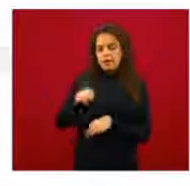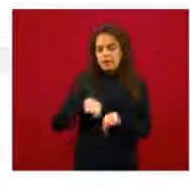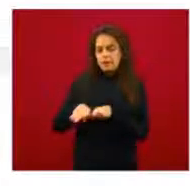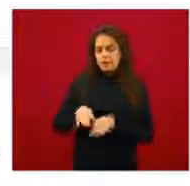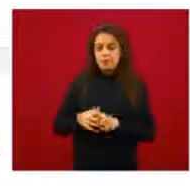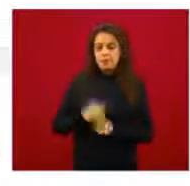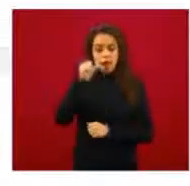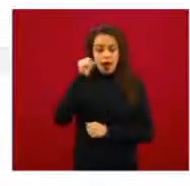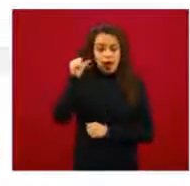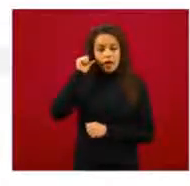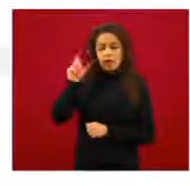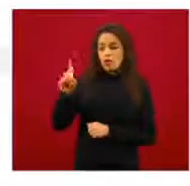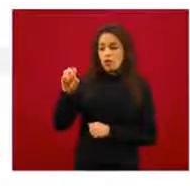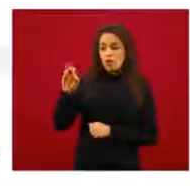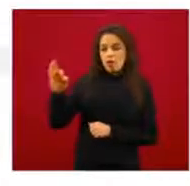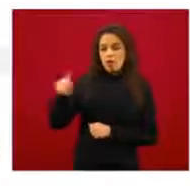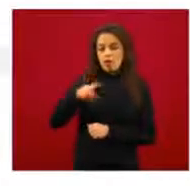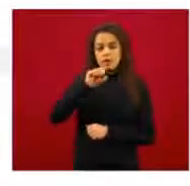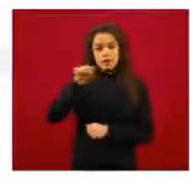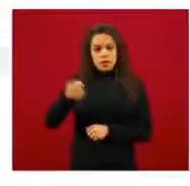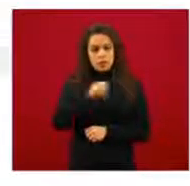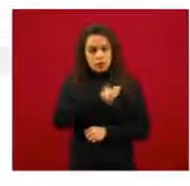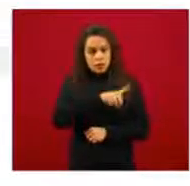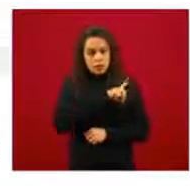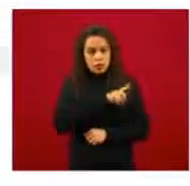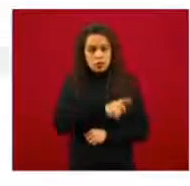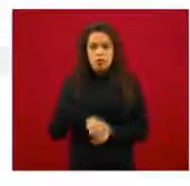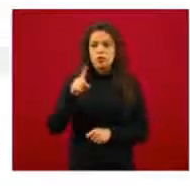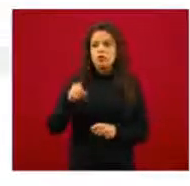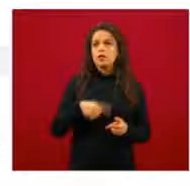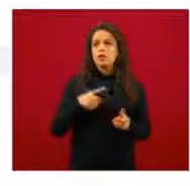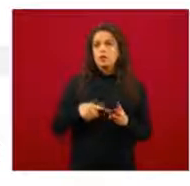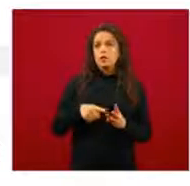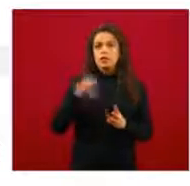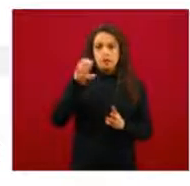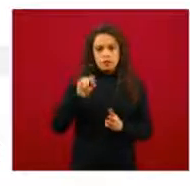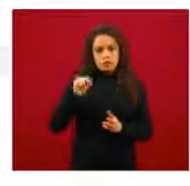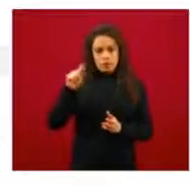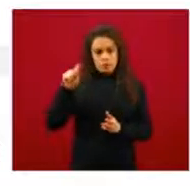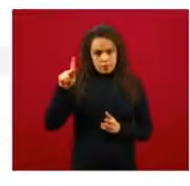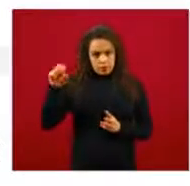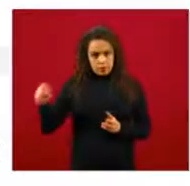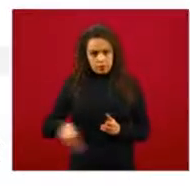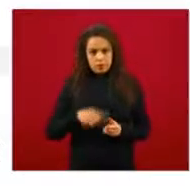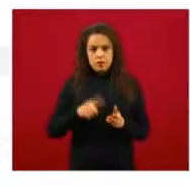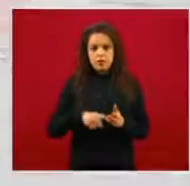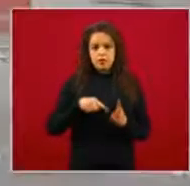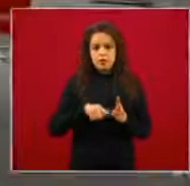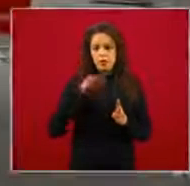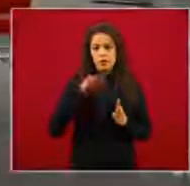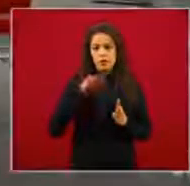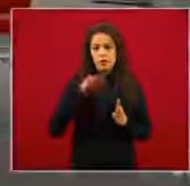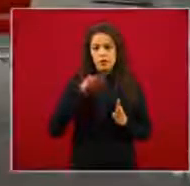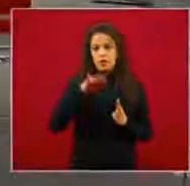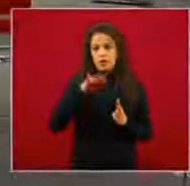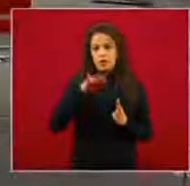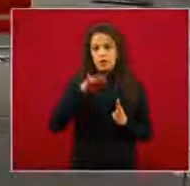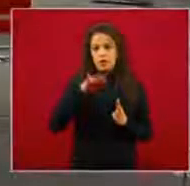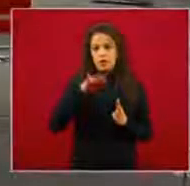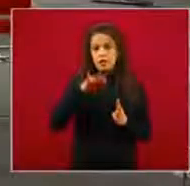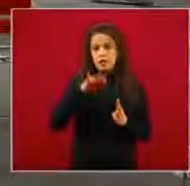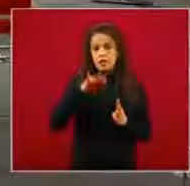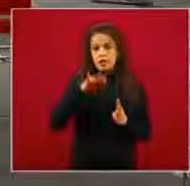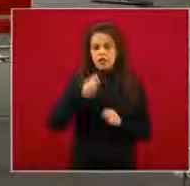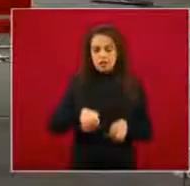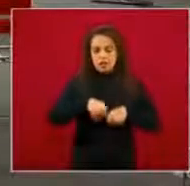Yesterday, in the official diary of operation, Ministry of Health, Economic, and Seguro Social, we published